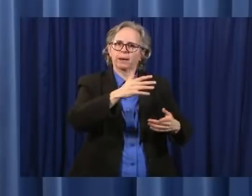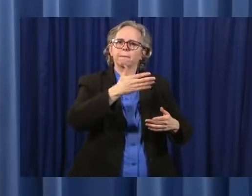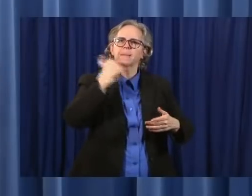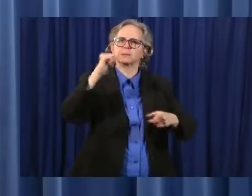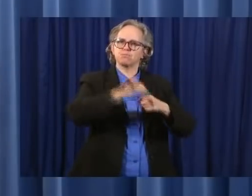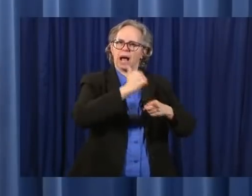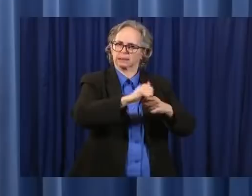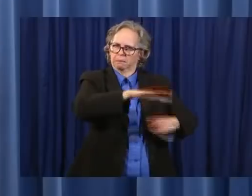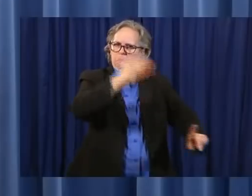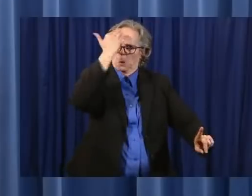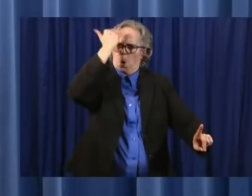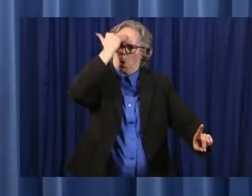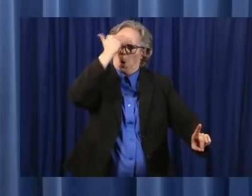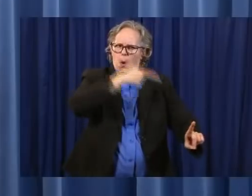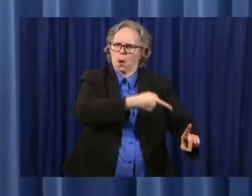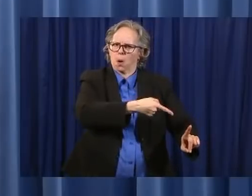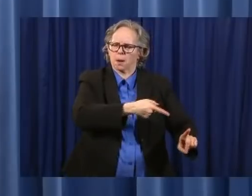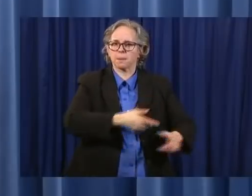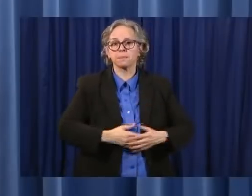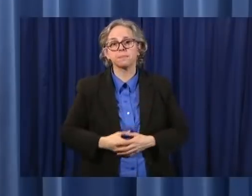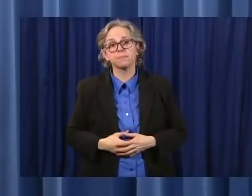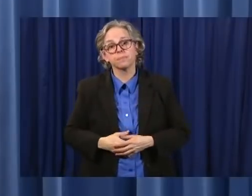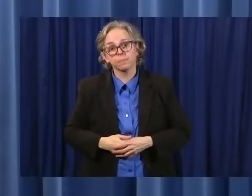far as the